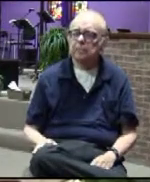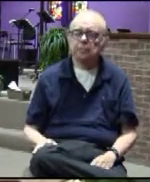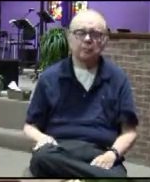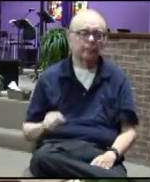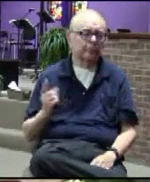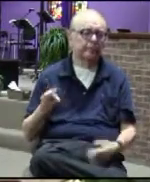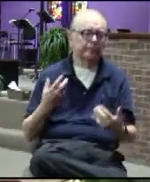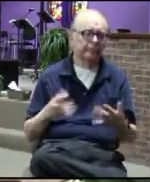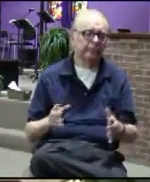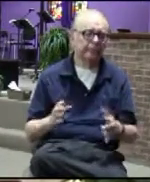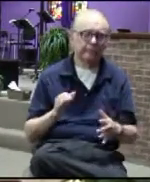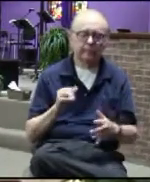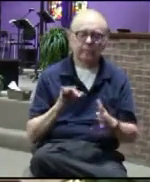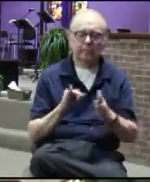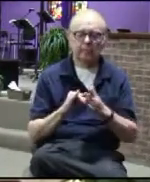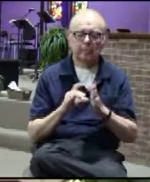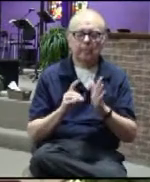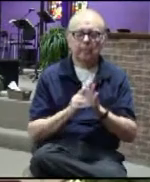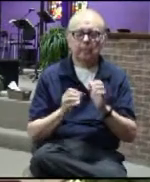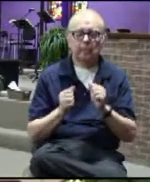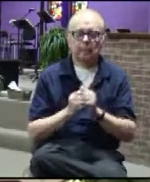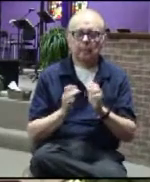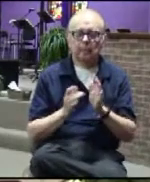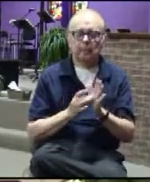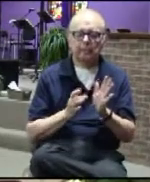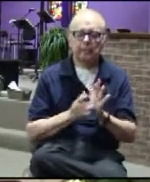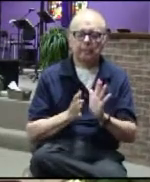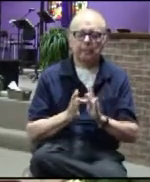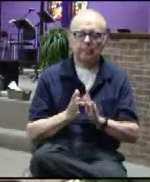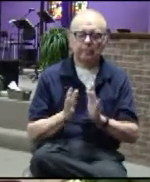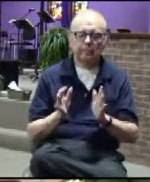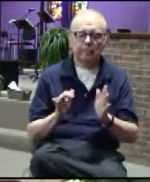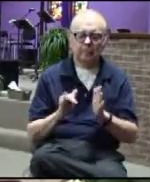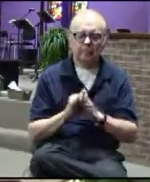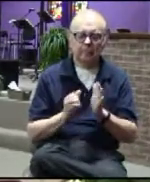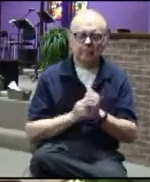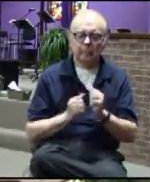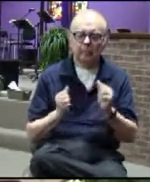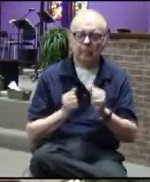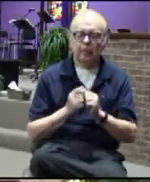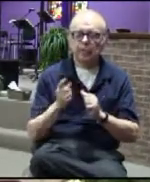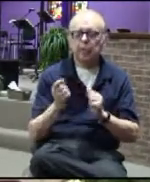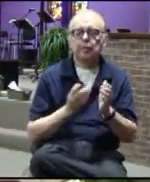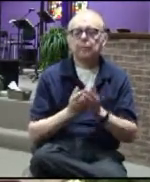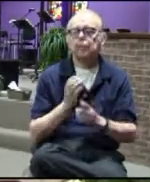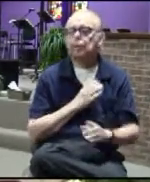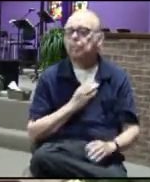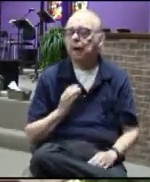he's already identified with Jesus now he's identifying with you through Christ